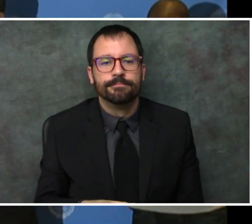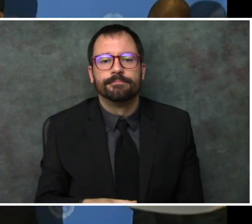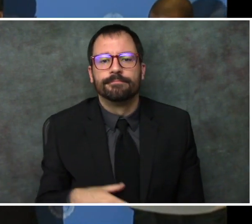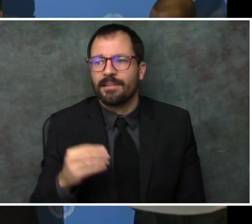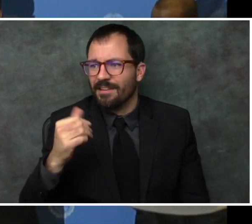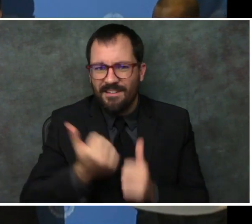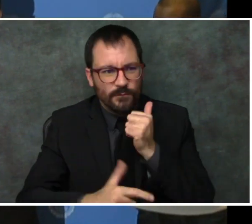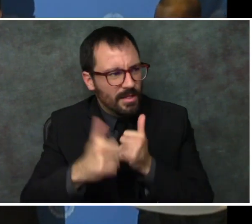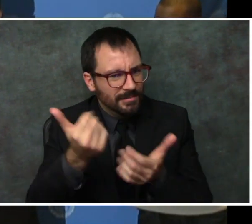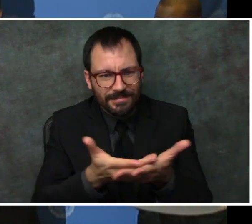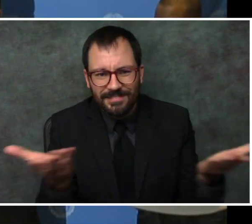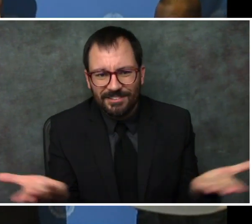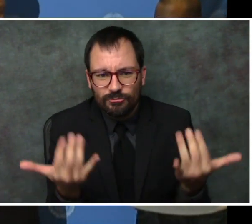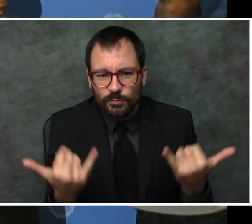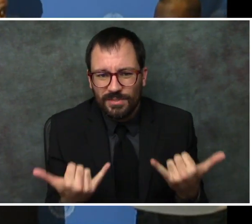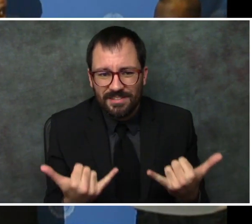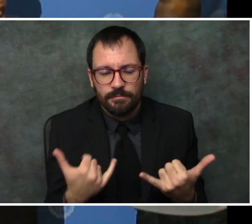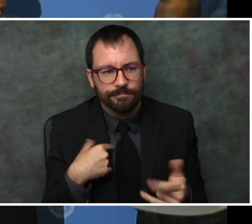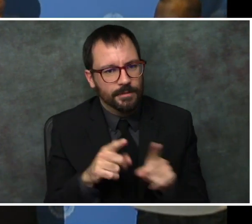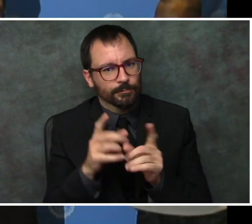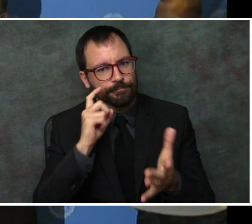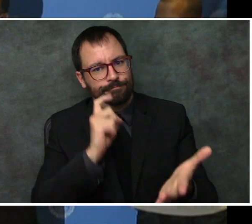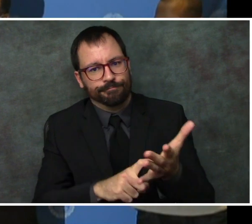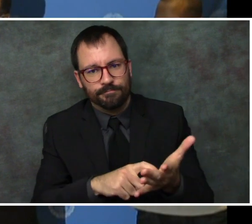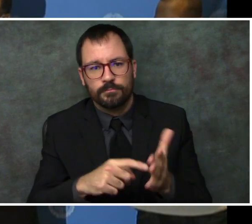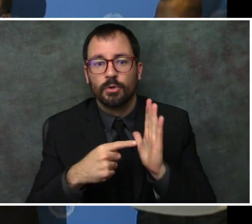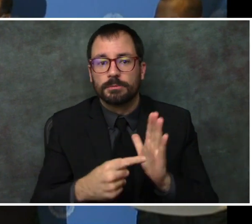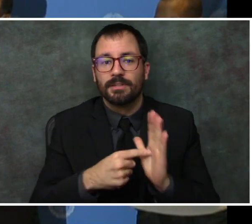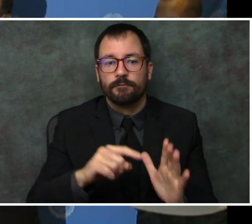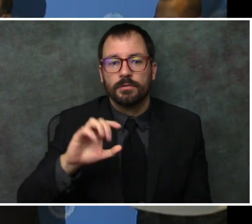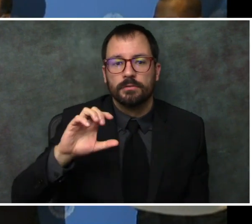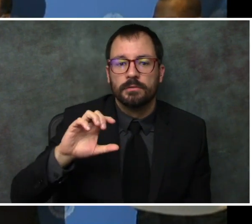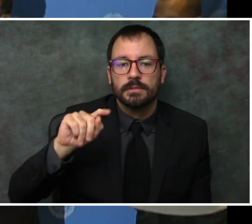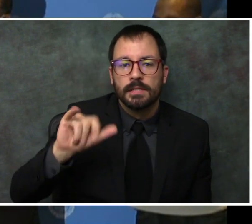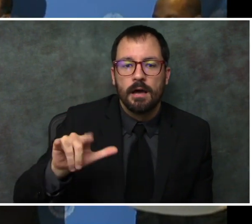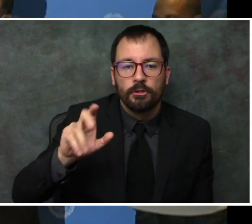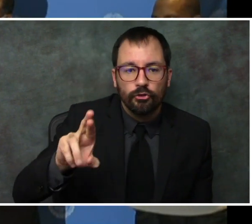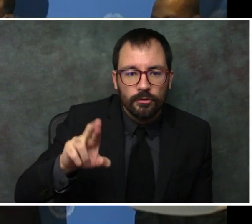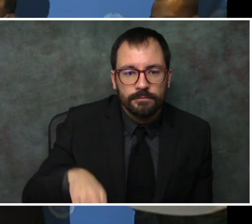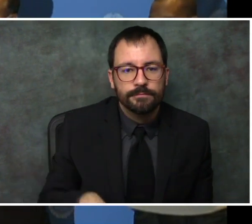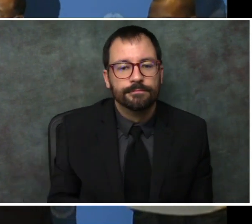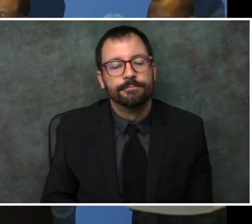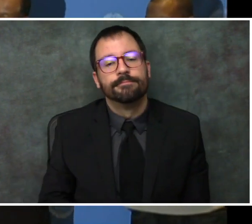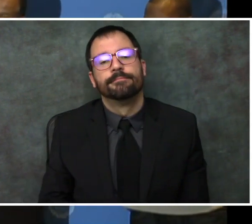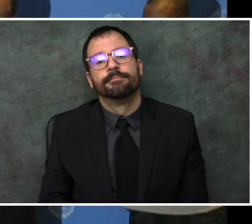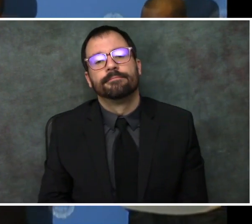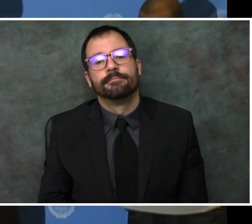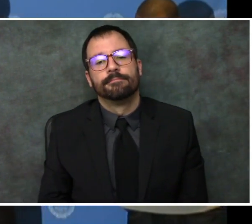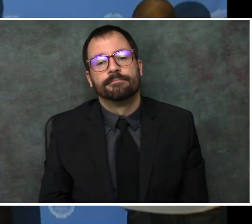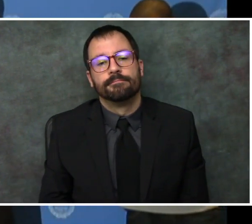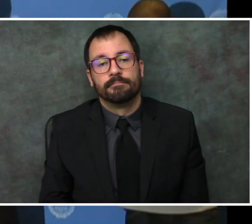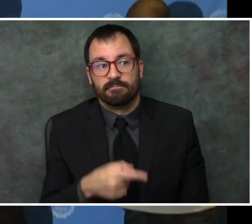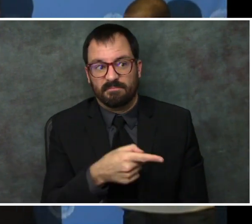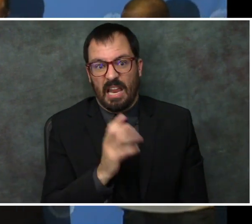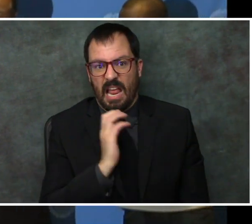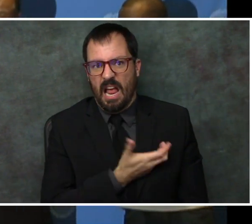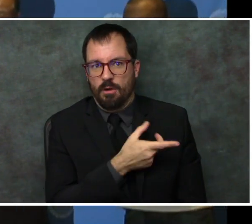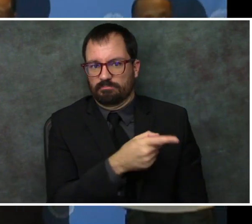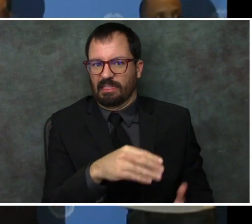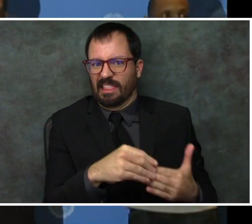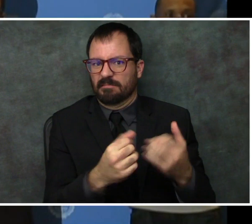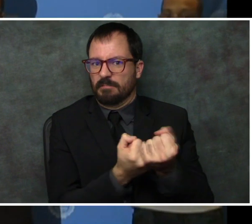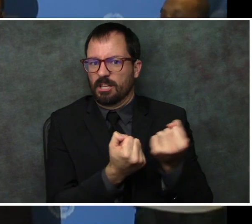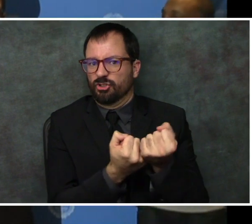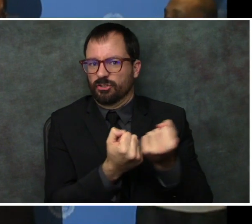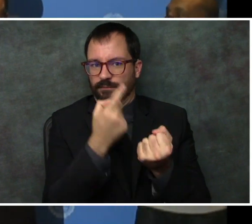well, who Representative Tyler is our lead sponsor of the legislation to bring a fire cadet